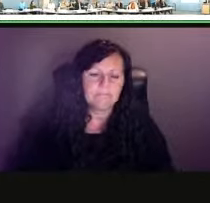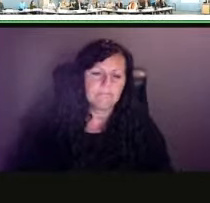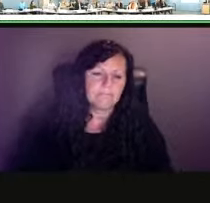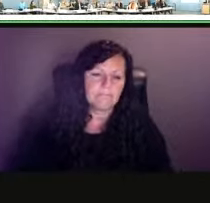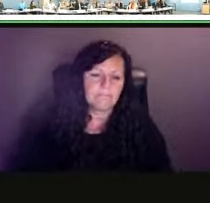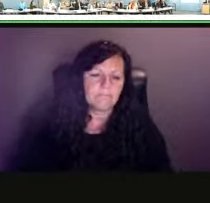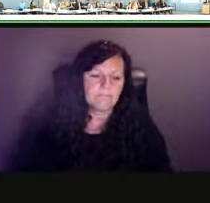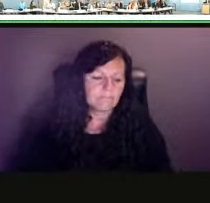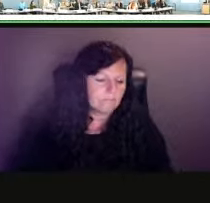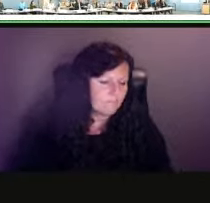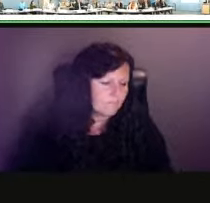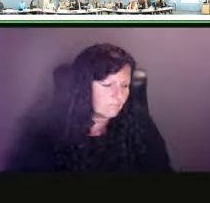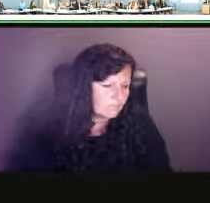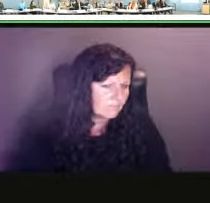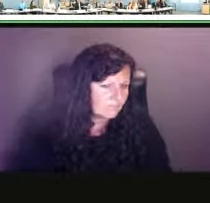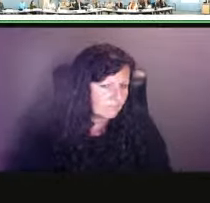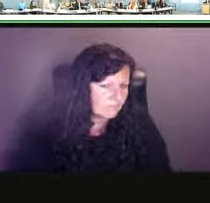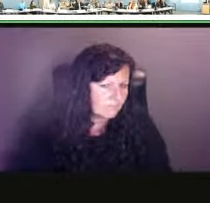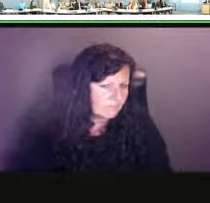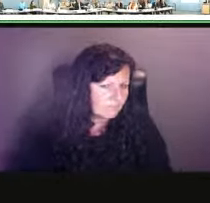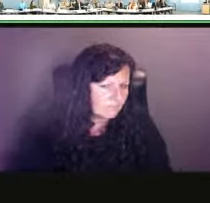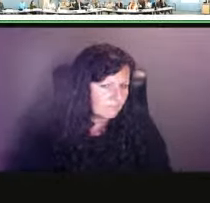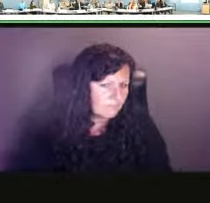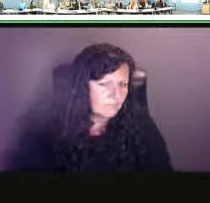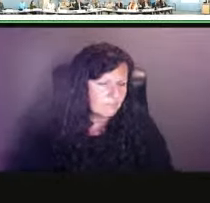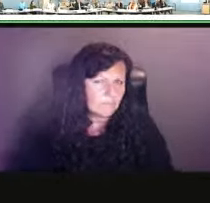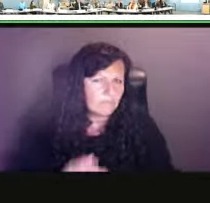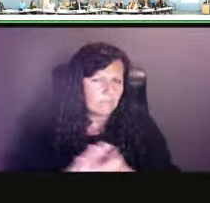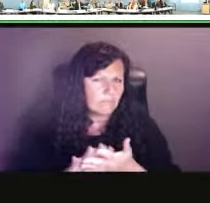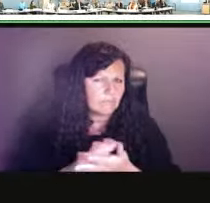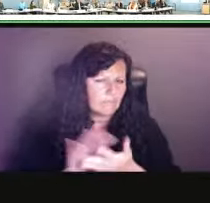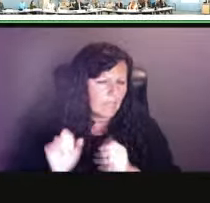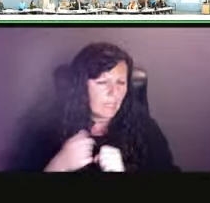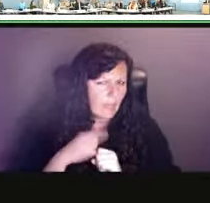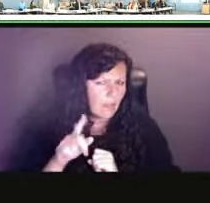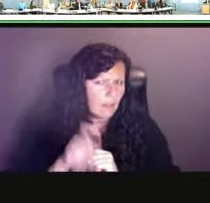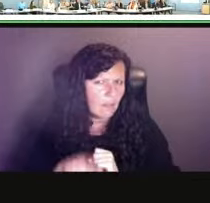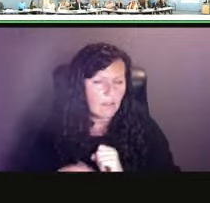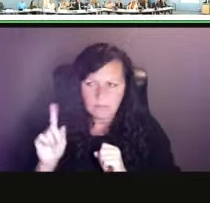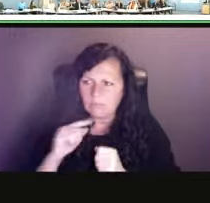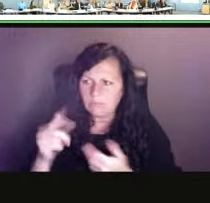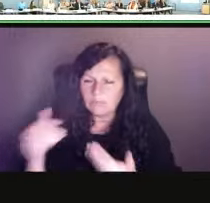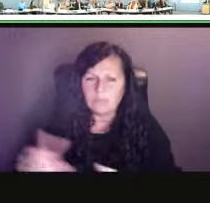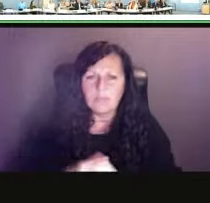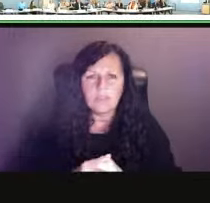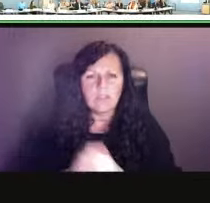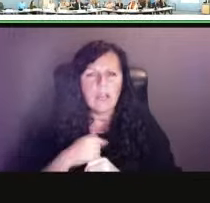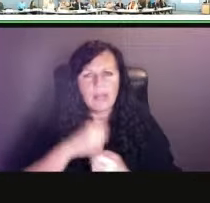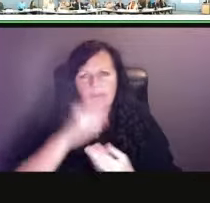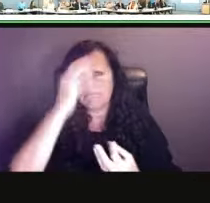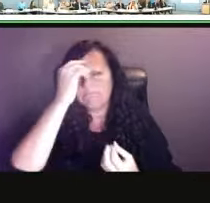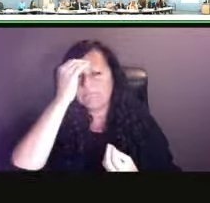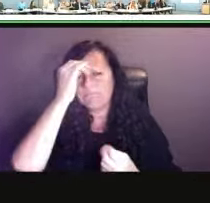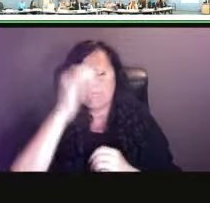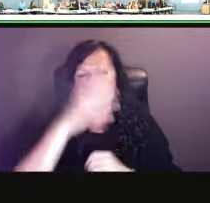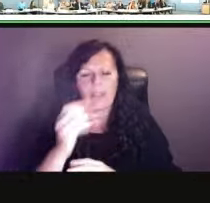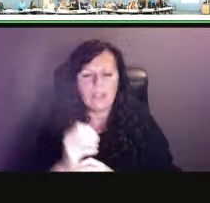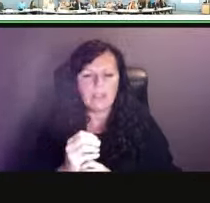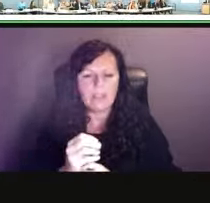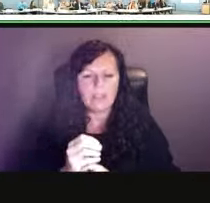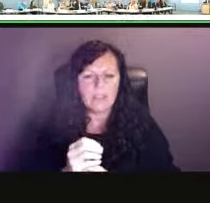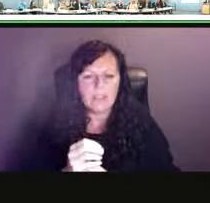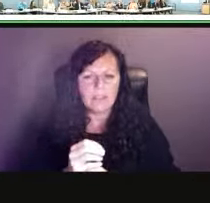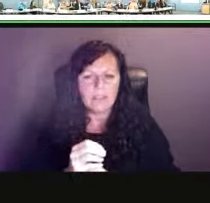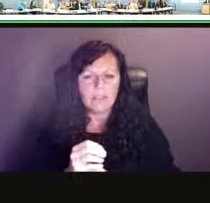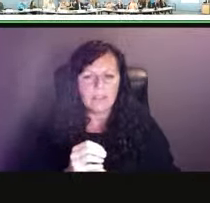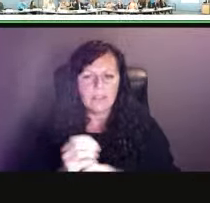Can I turn the apple cart a little bit? Sure. Okay. I've been thinking about this and just trying